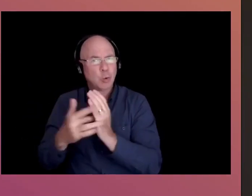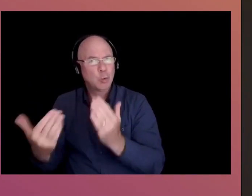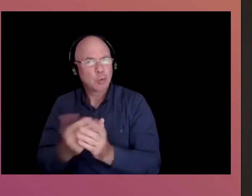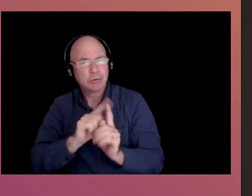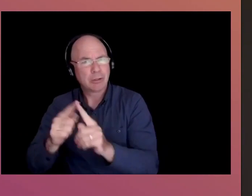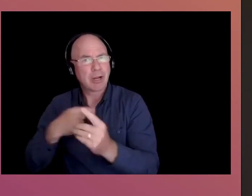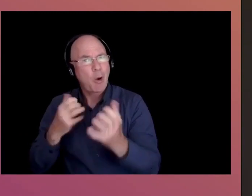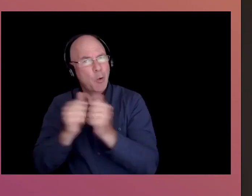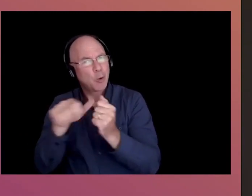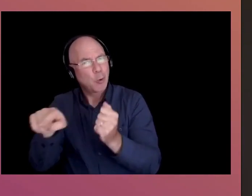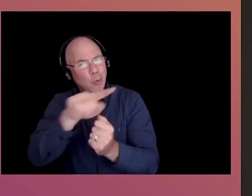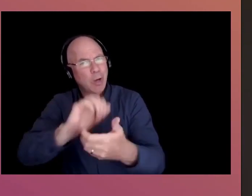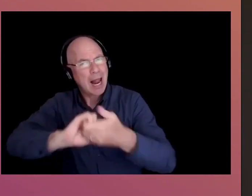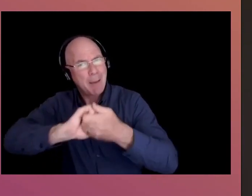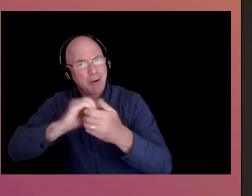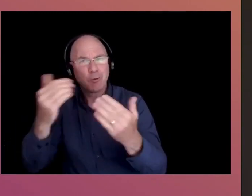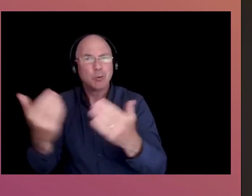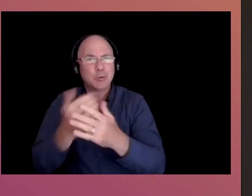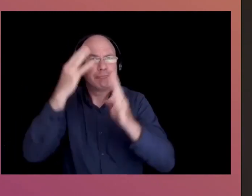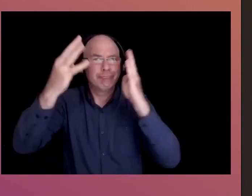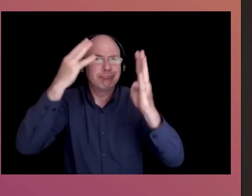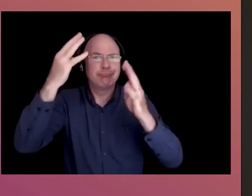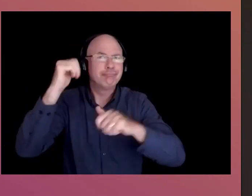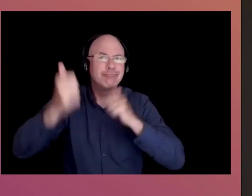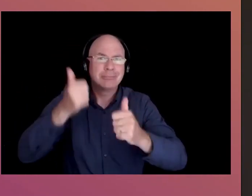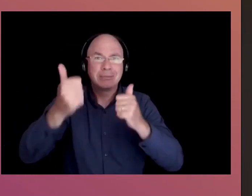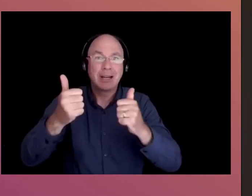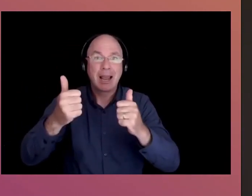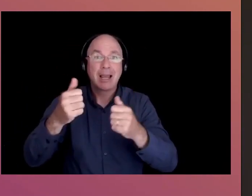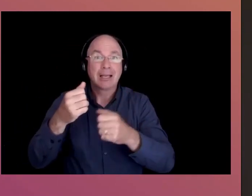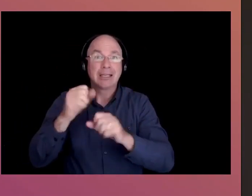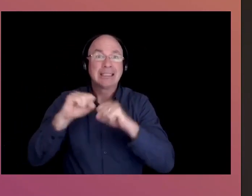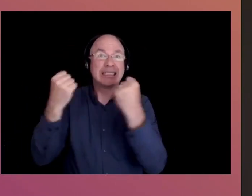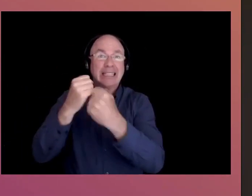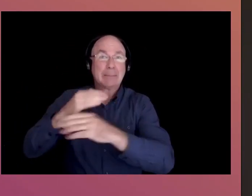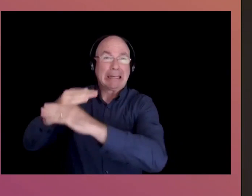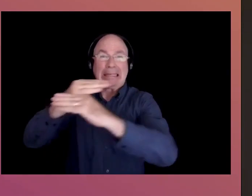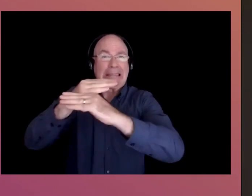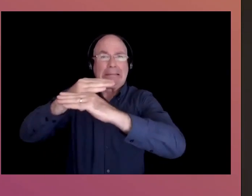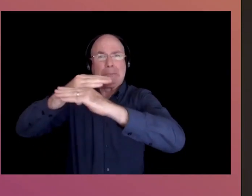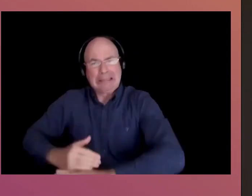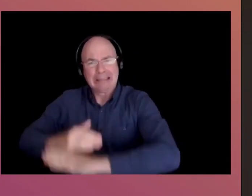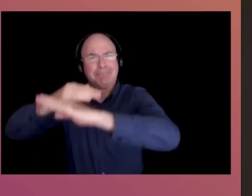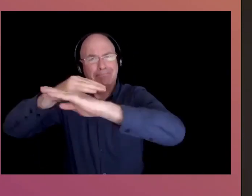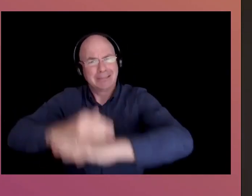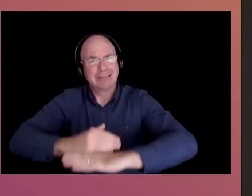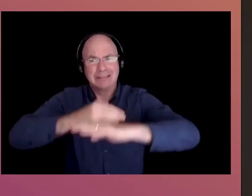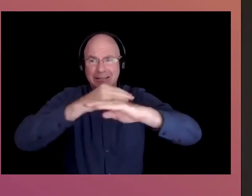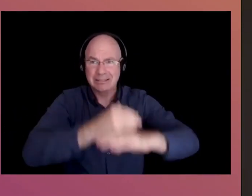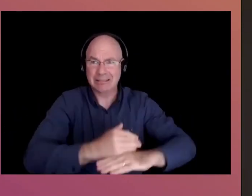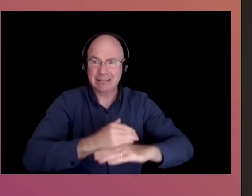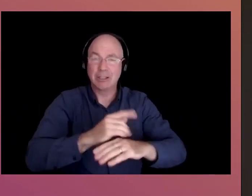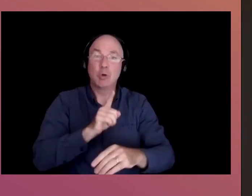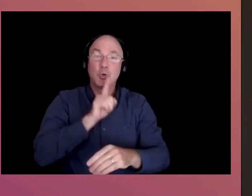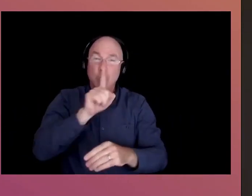you for new innovations and for removing societal barriers to realize a truly inclusive